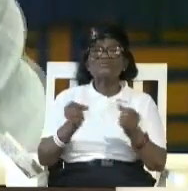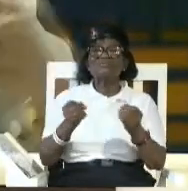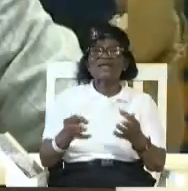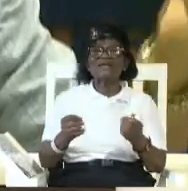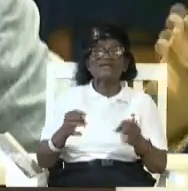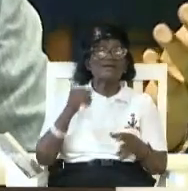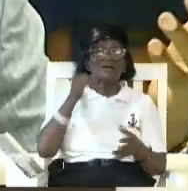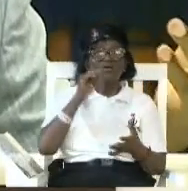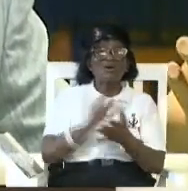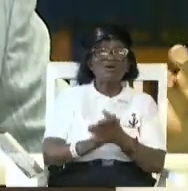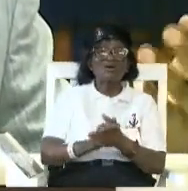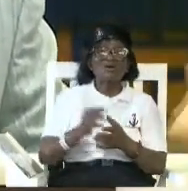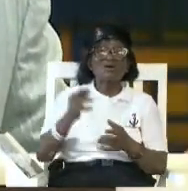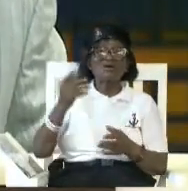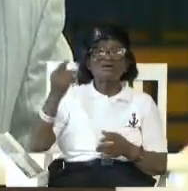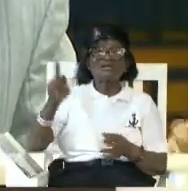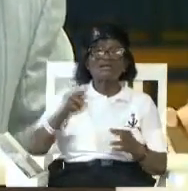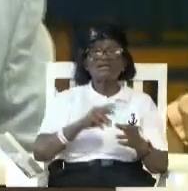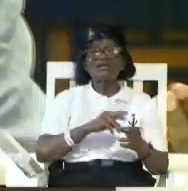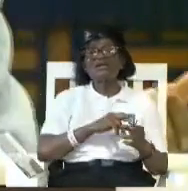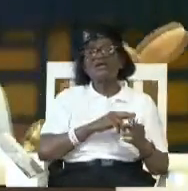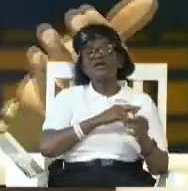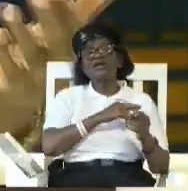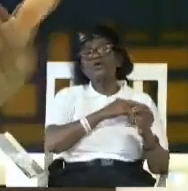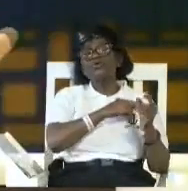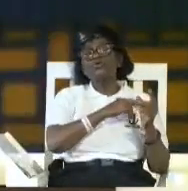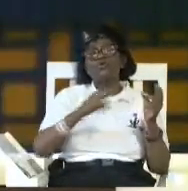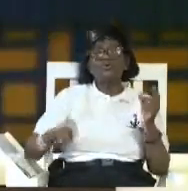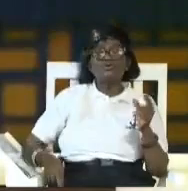the royal majesty will not be able to